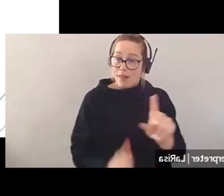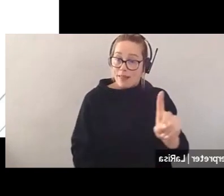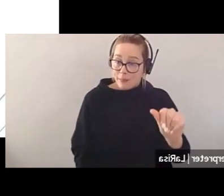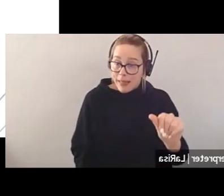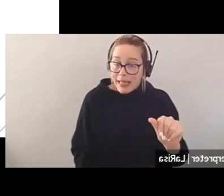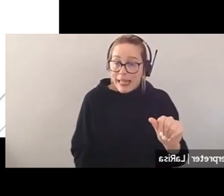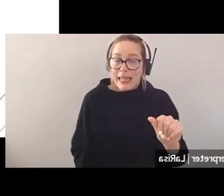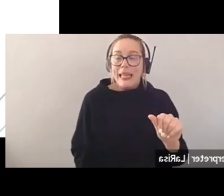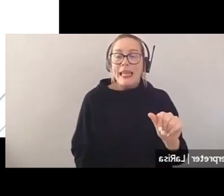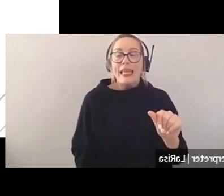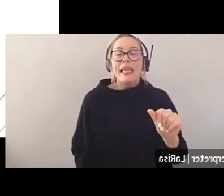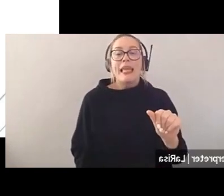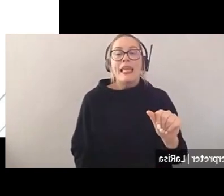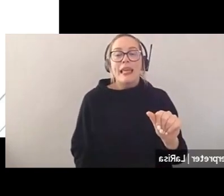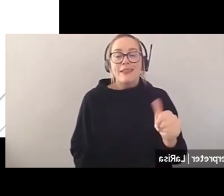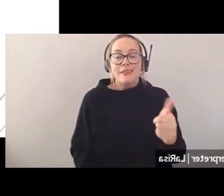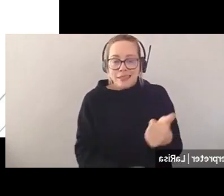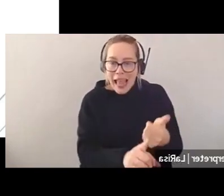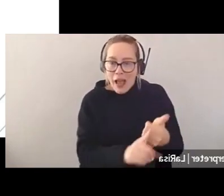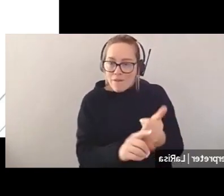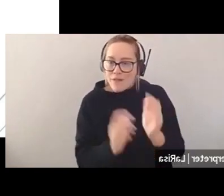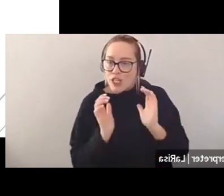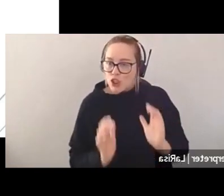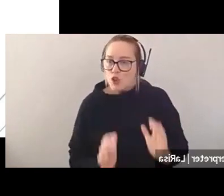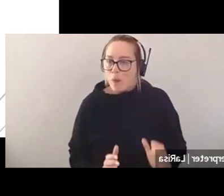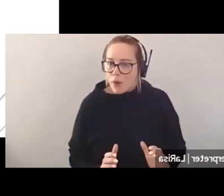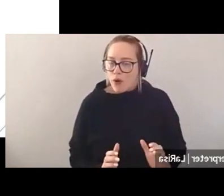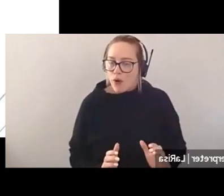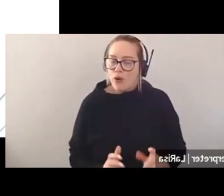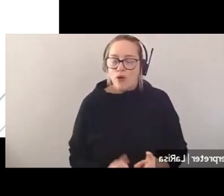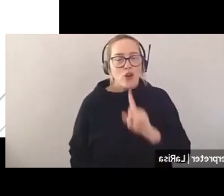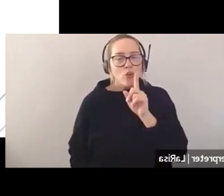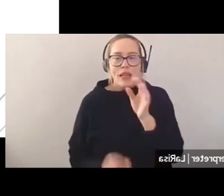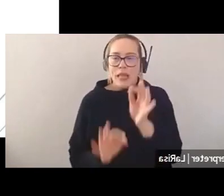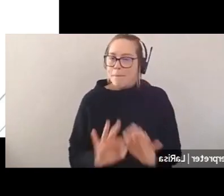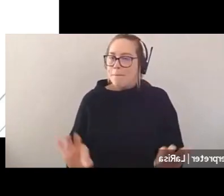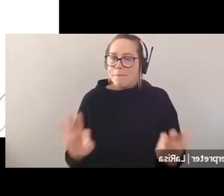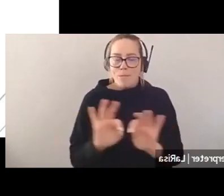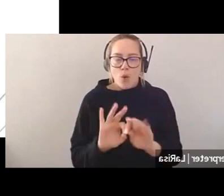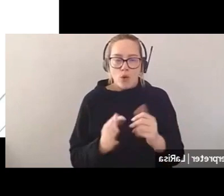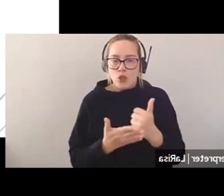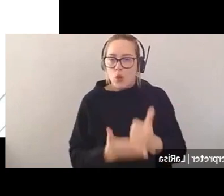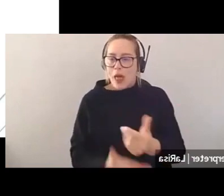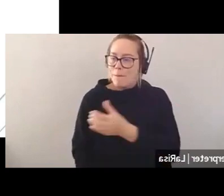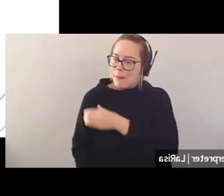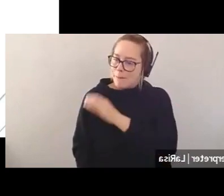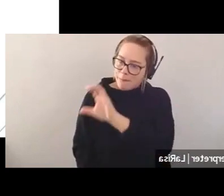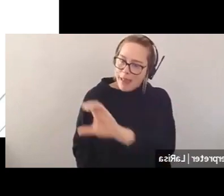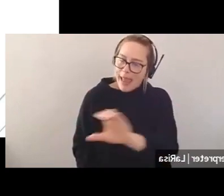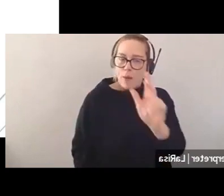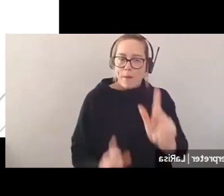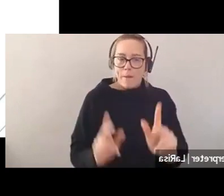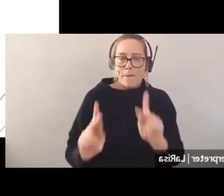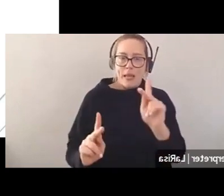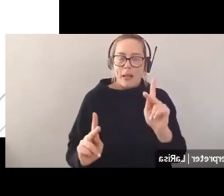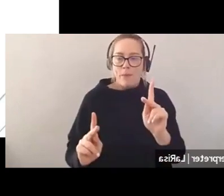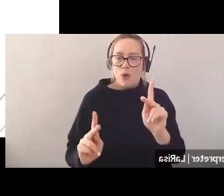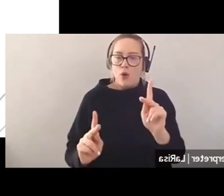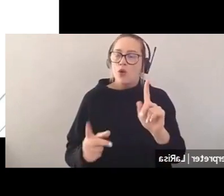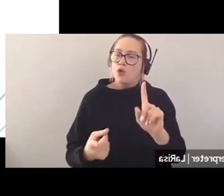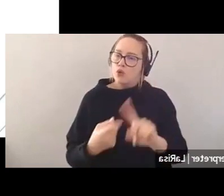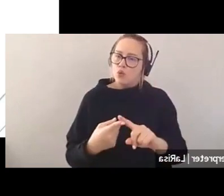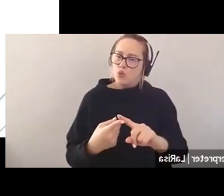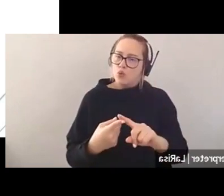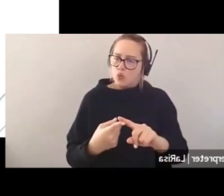as a person with a disability and as a consumer, I think are important for, helping, again, empower people